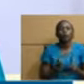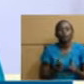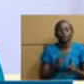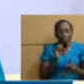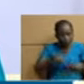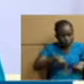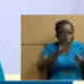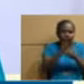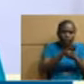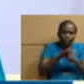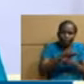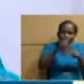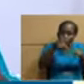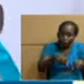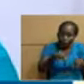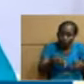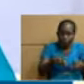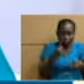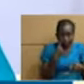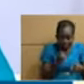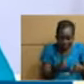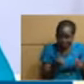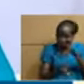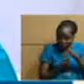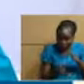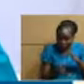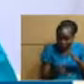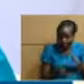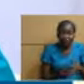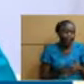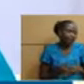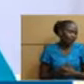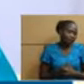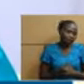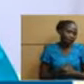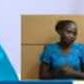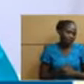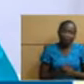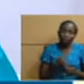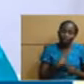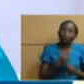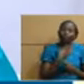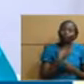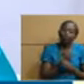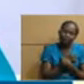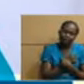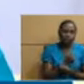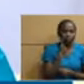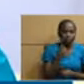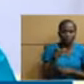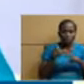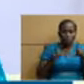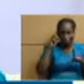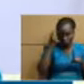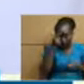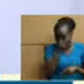to Kasese today and you see what is happening, I would love to see that the local government in